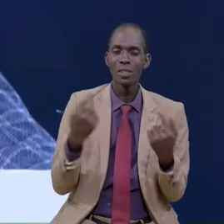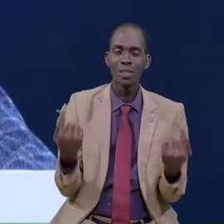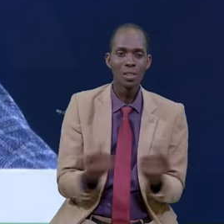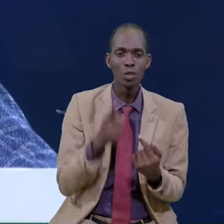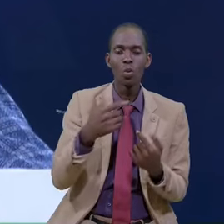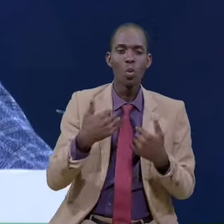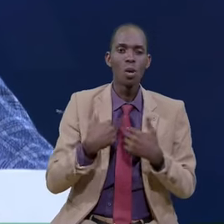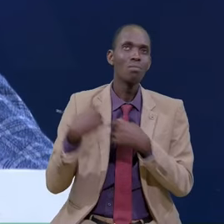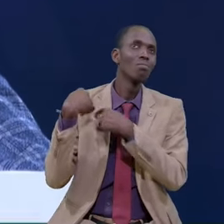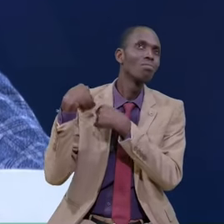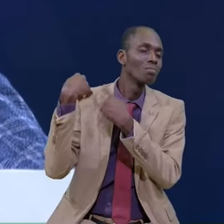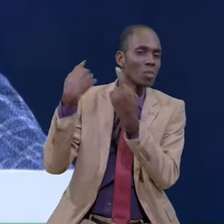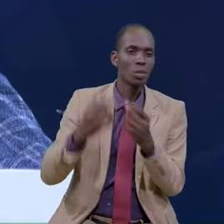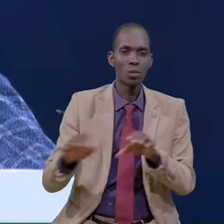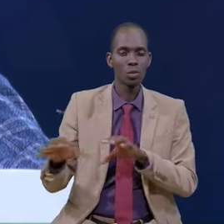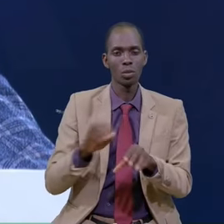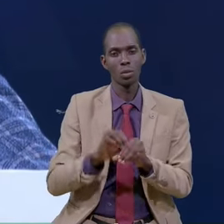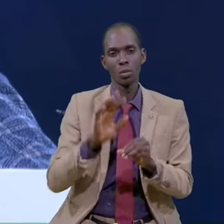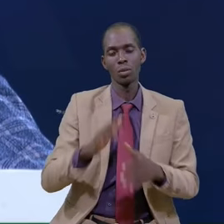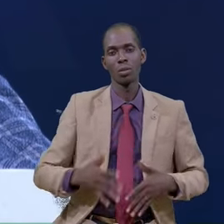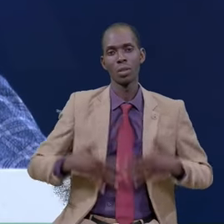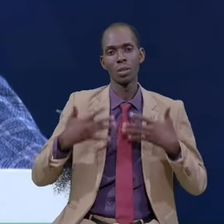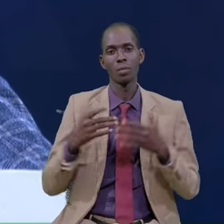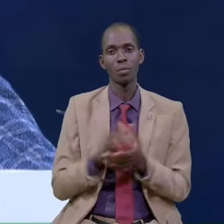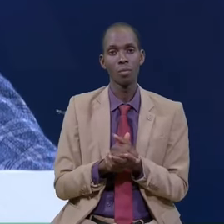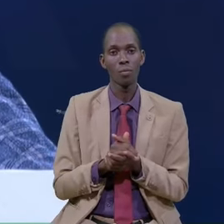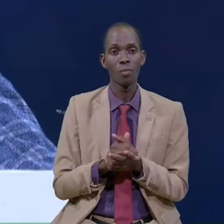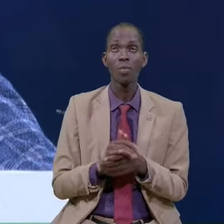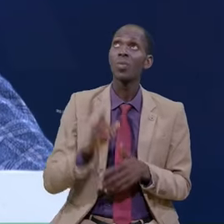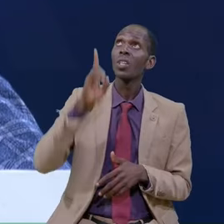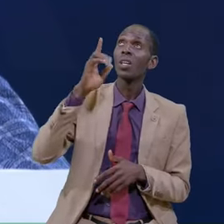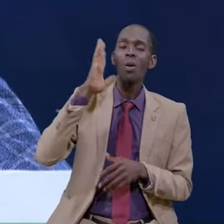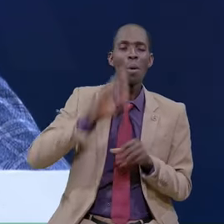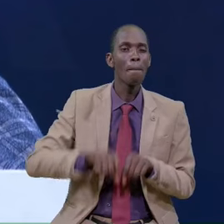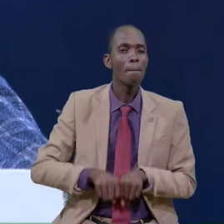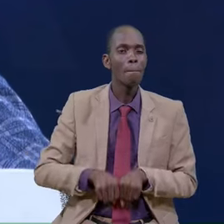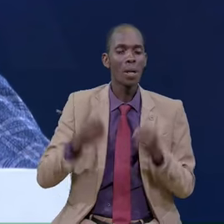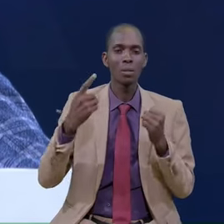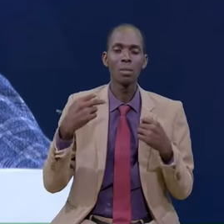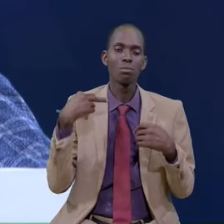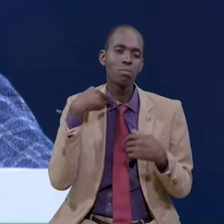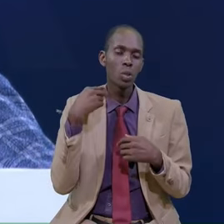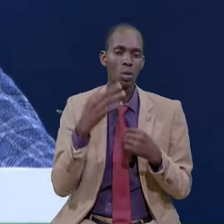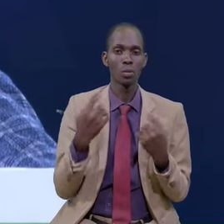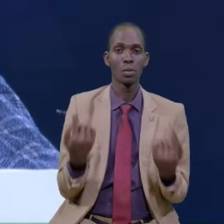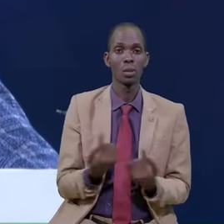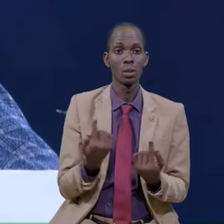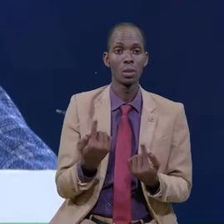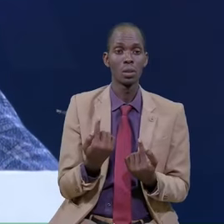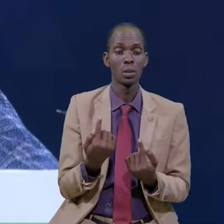in life he'll break the Yoke of sin